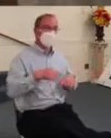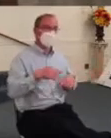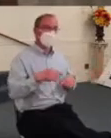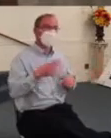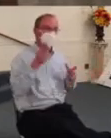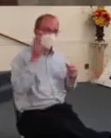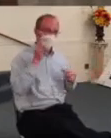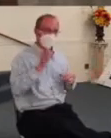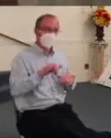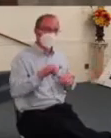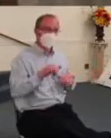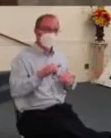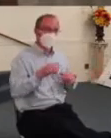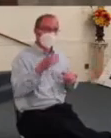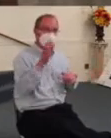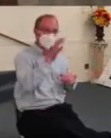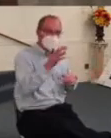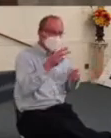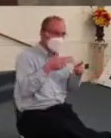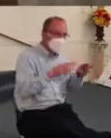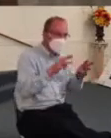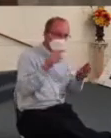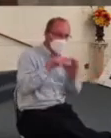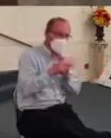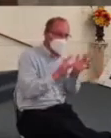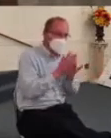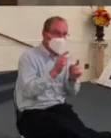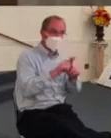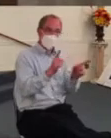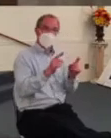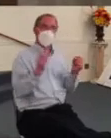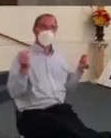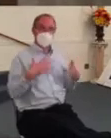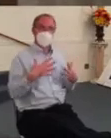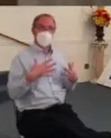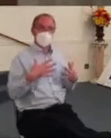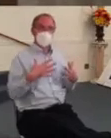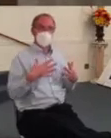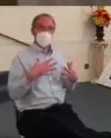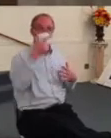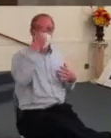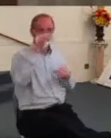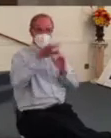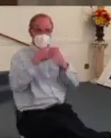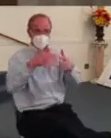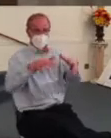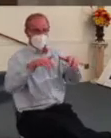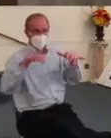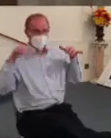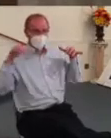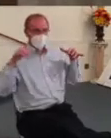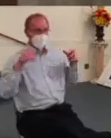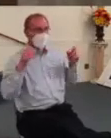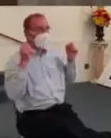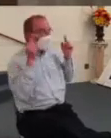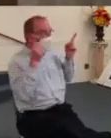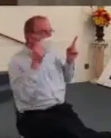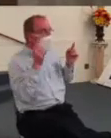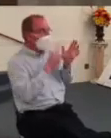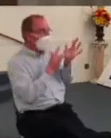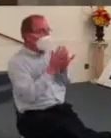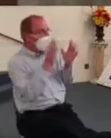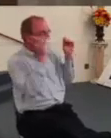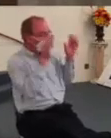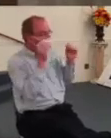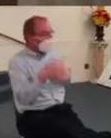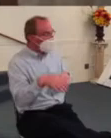crowd was astonished at his teaching. Let me suggest to you that when Jesus turned over the tables,